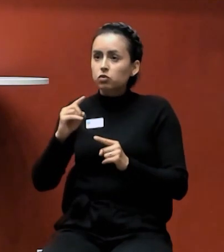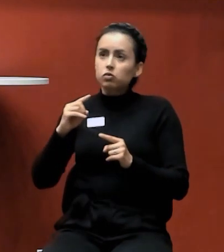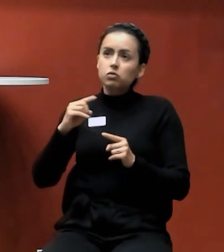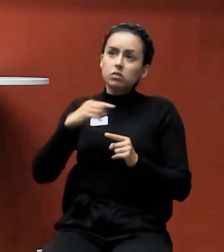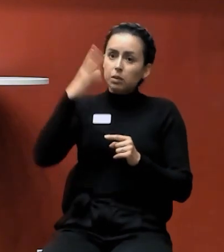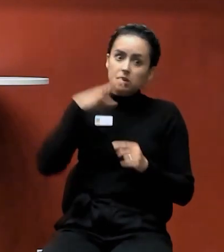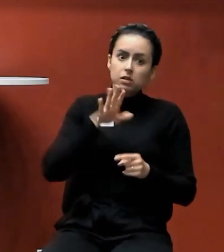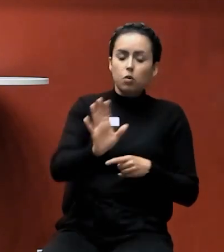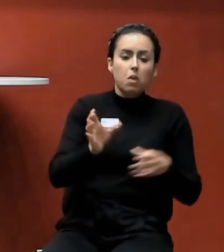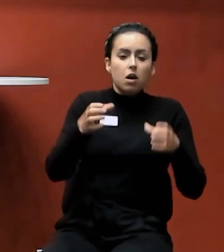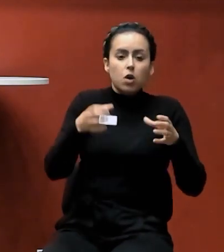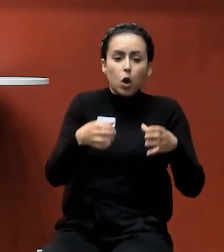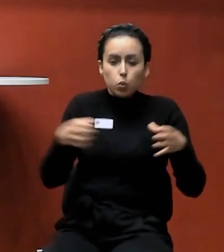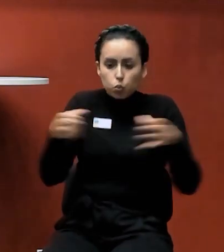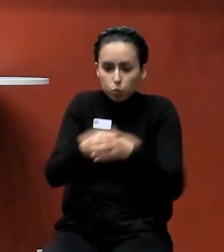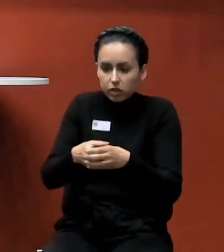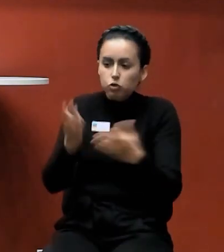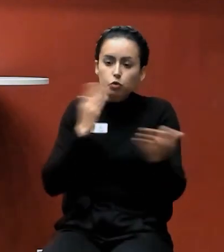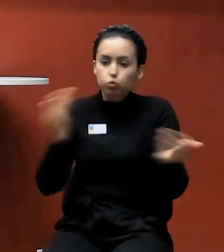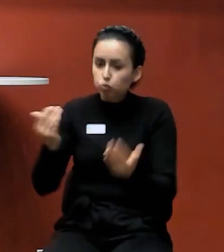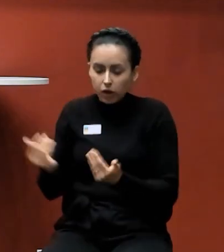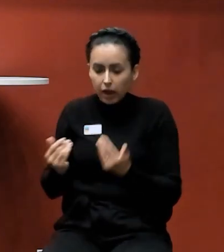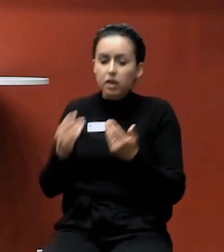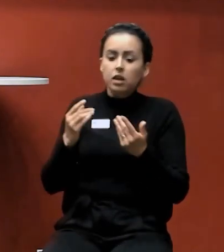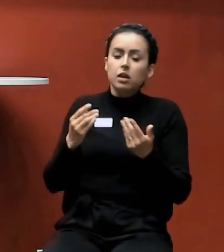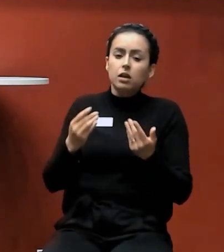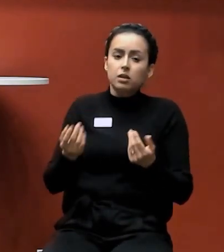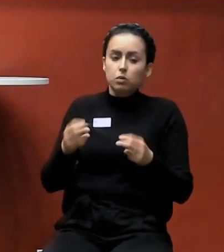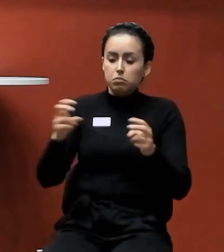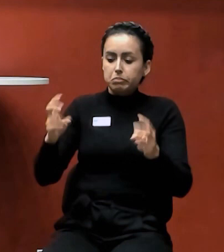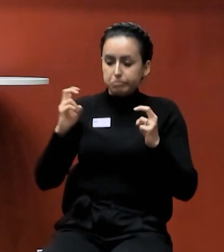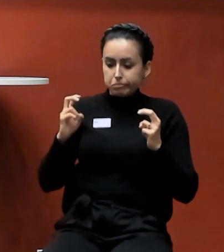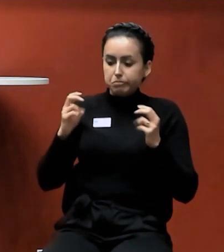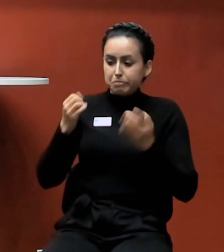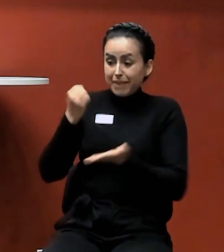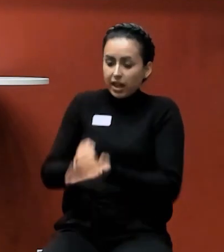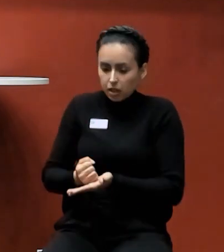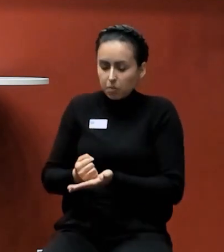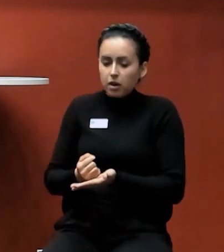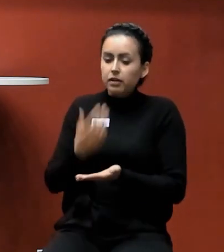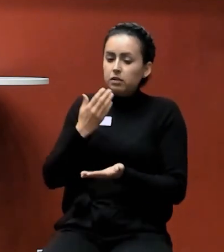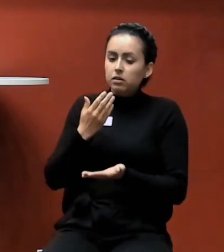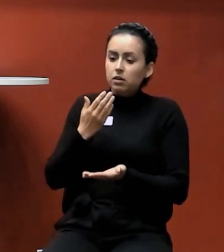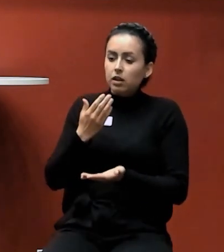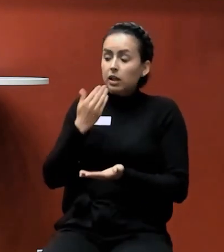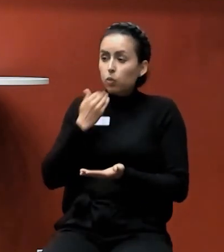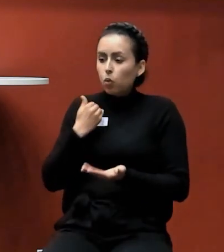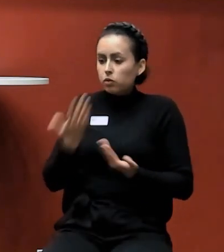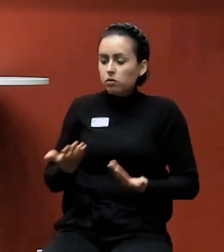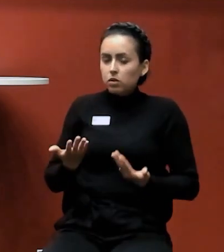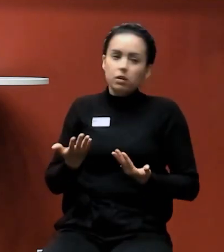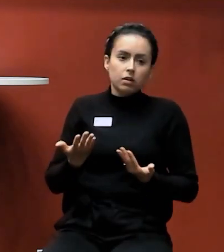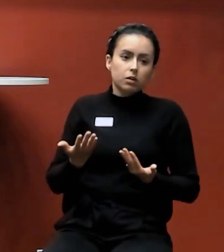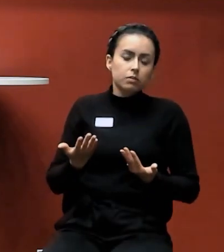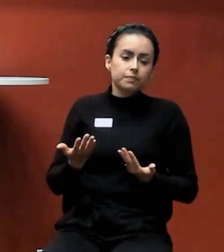from different backgrounds in at the table, deciding who's going to be the artist in residency, who's going